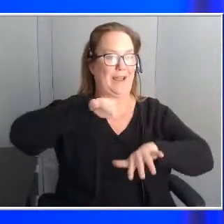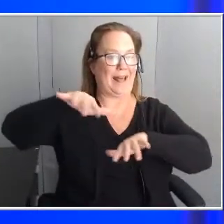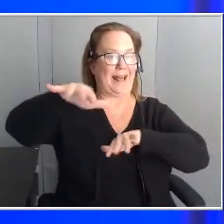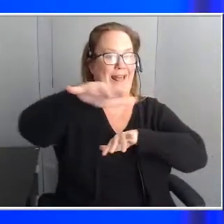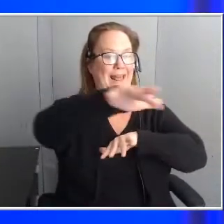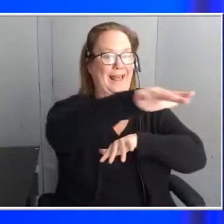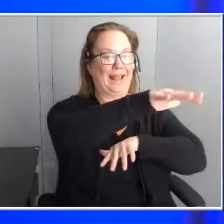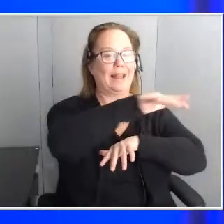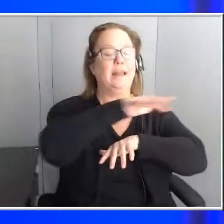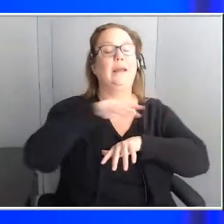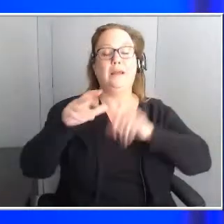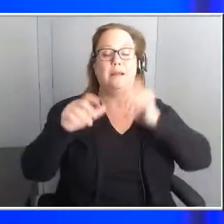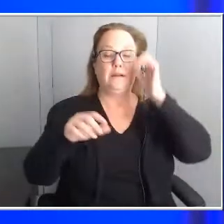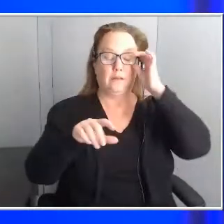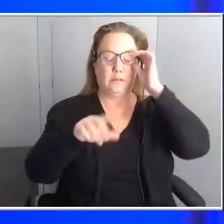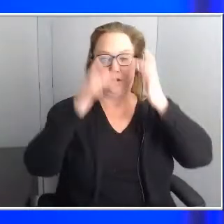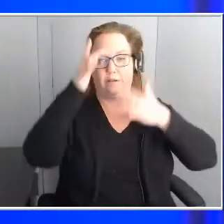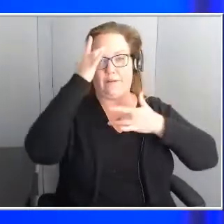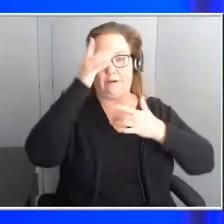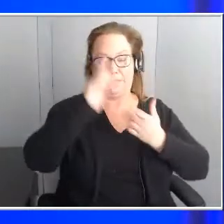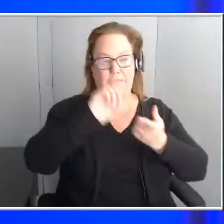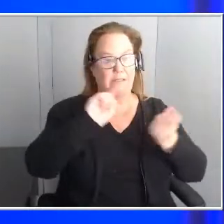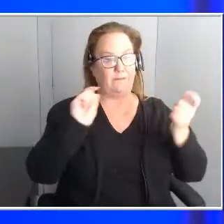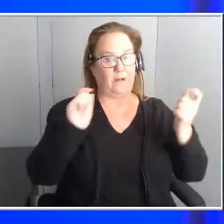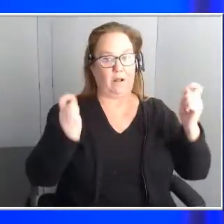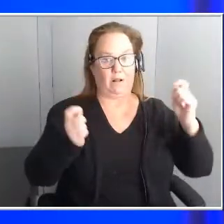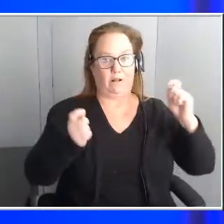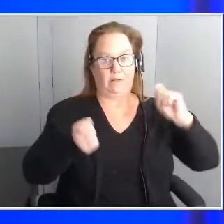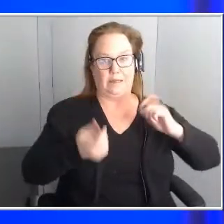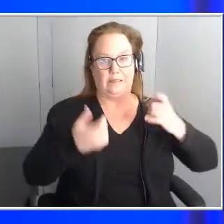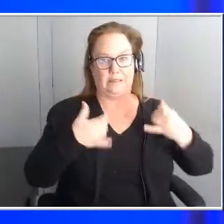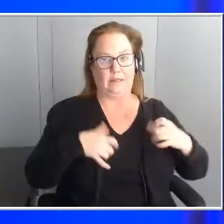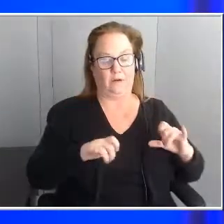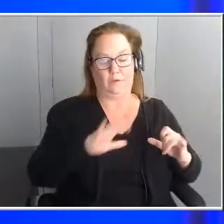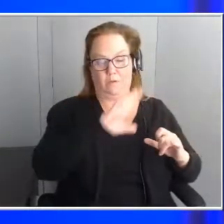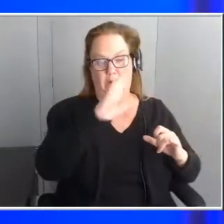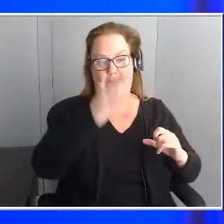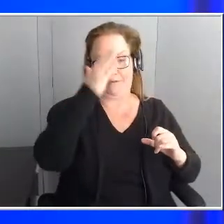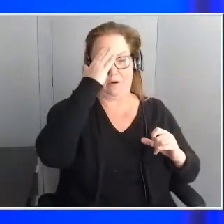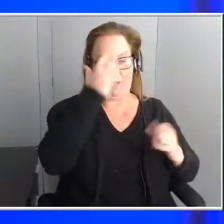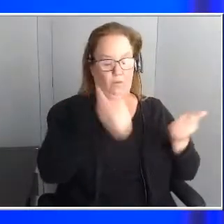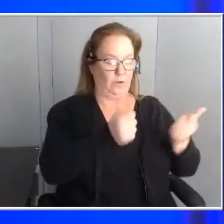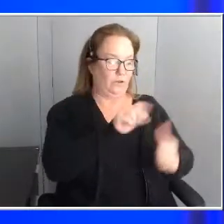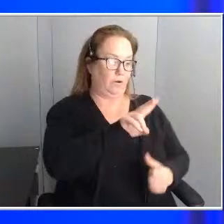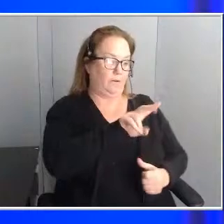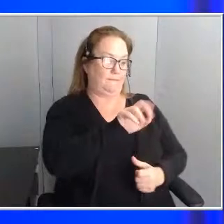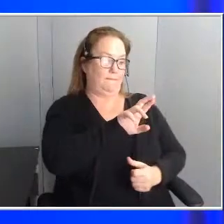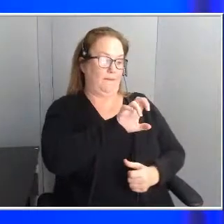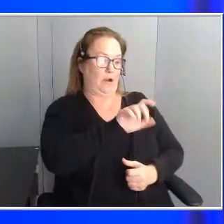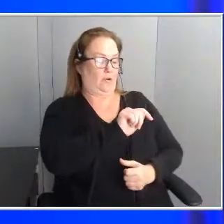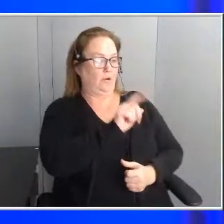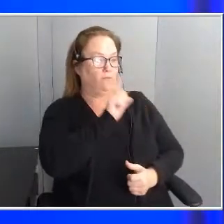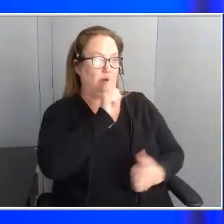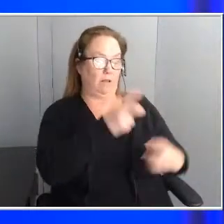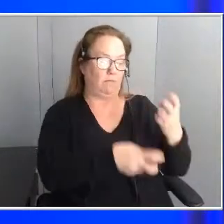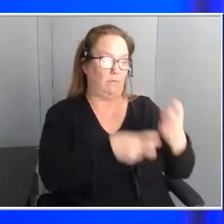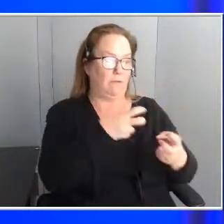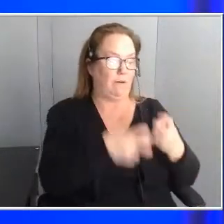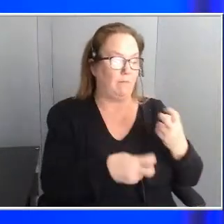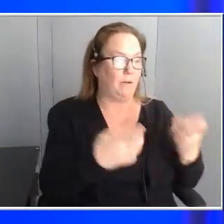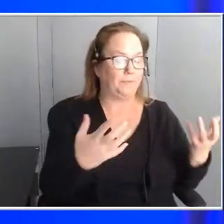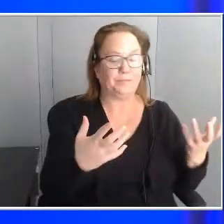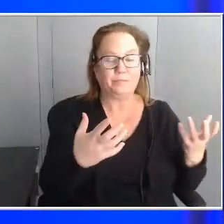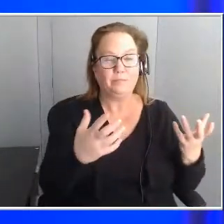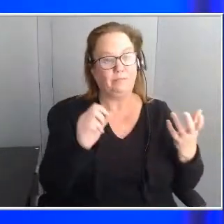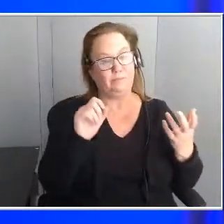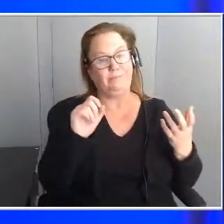to show is that the virus is still evolving. And so we never know which variant is going to become a real issue, or which ones are